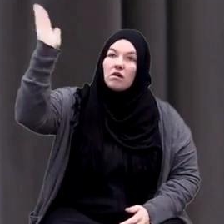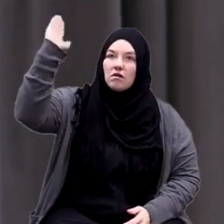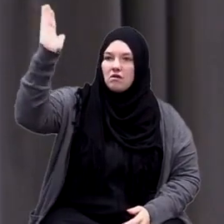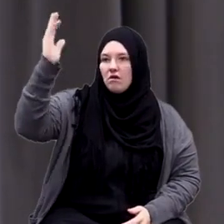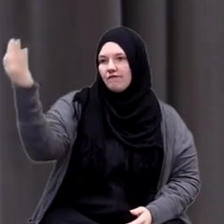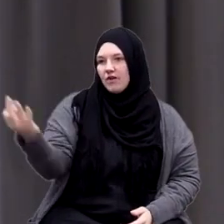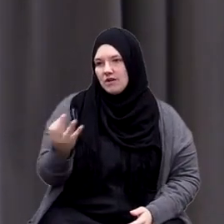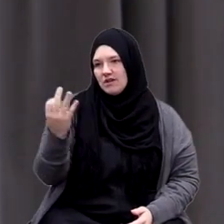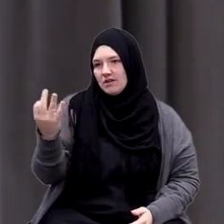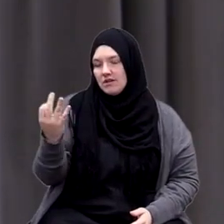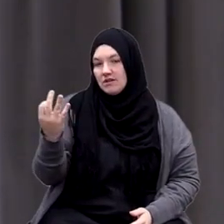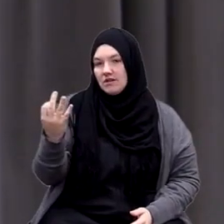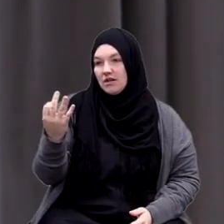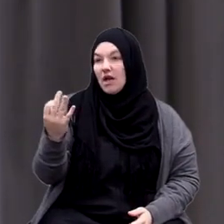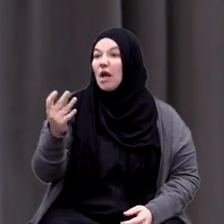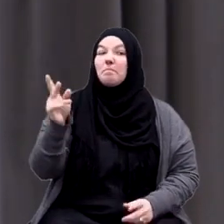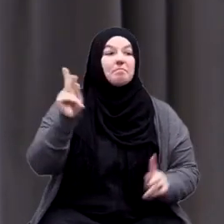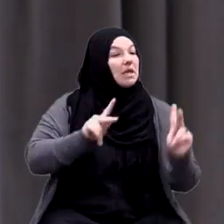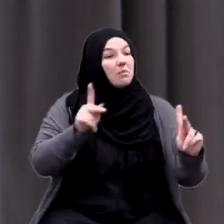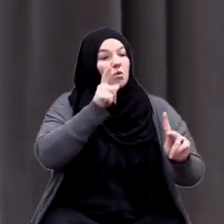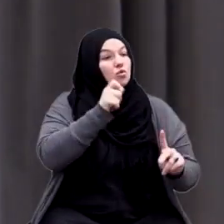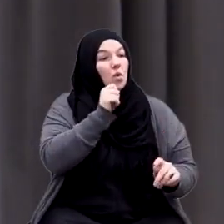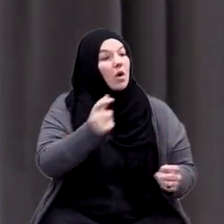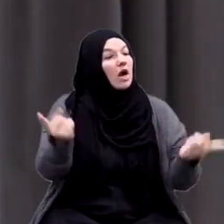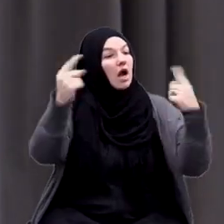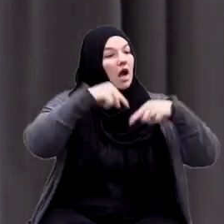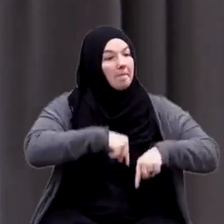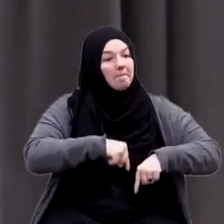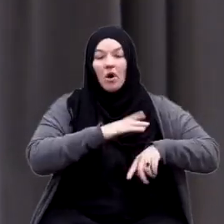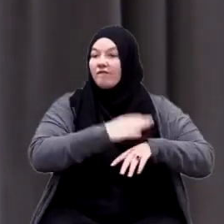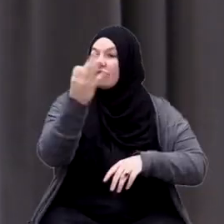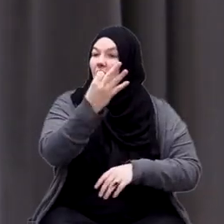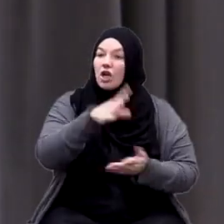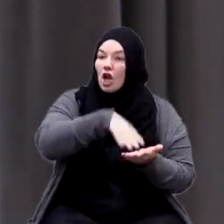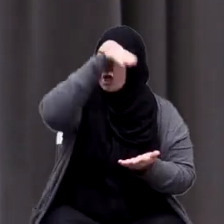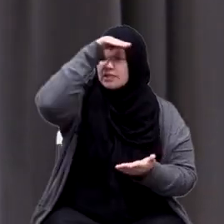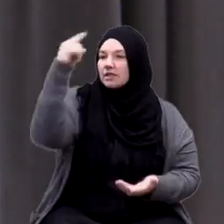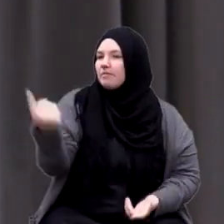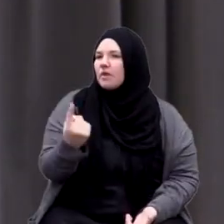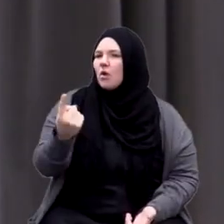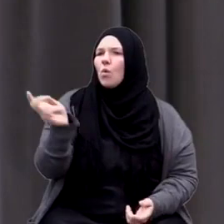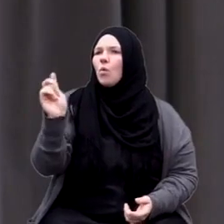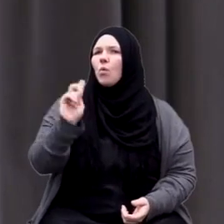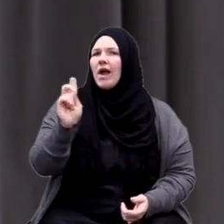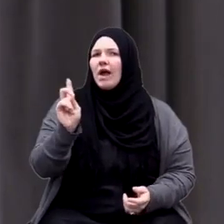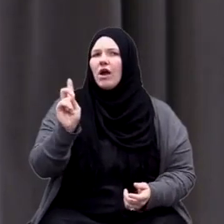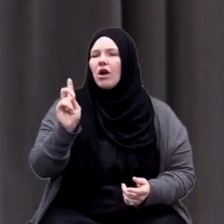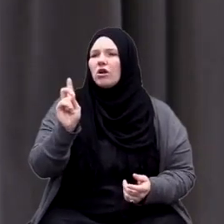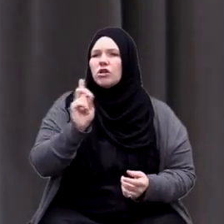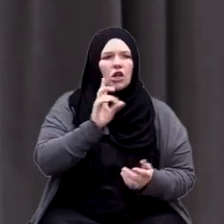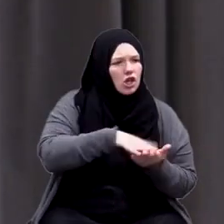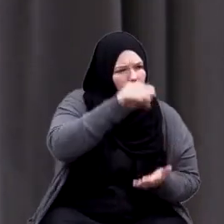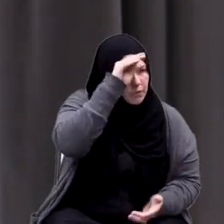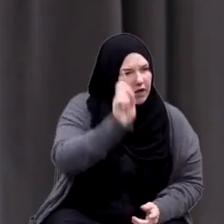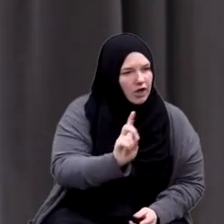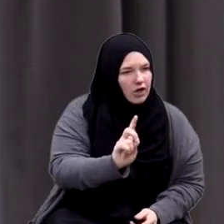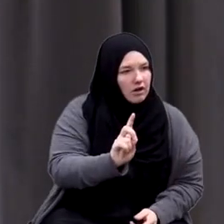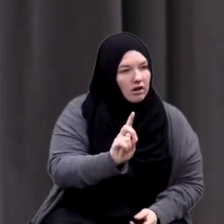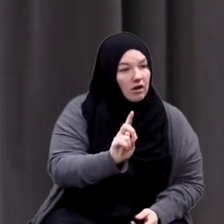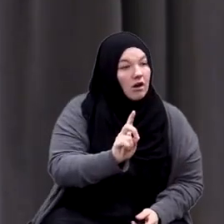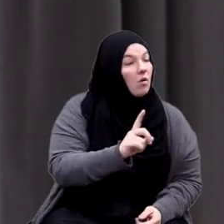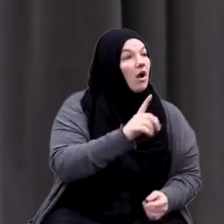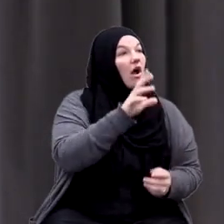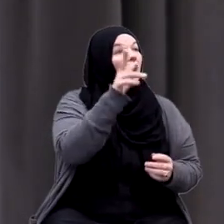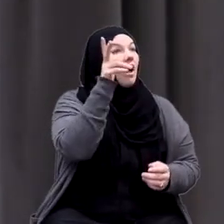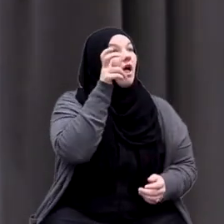then those who have not come, where do they learn? When do they learn? Unless you